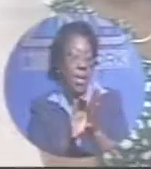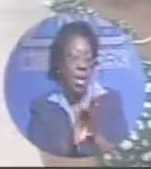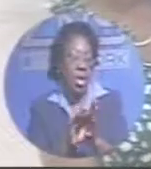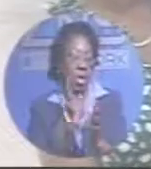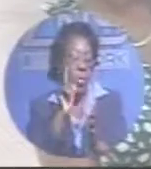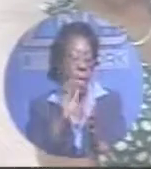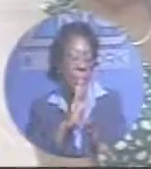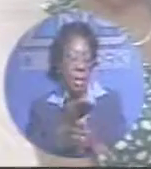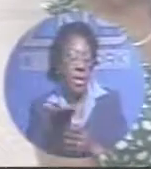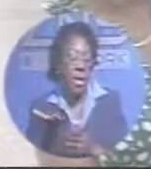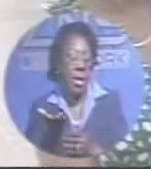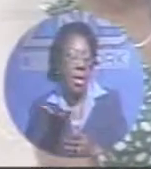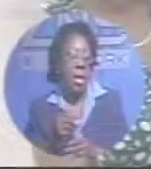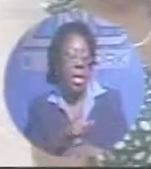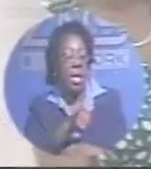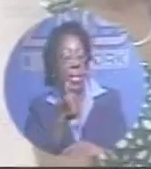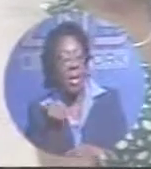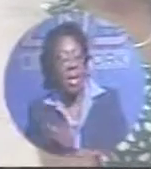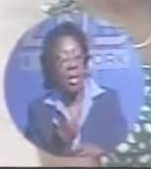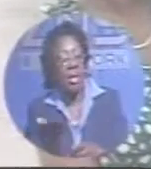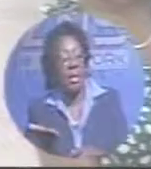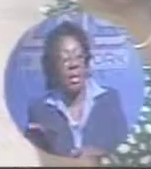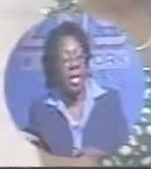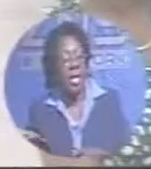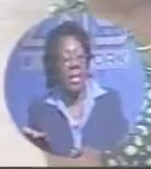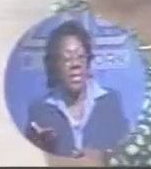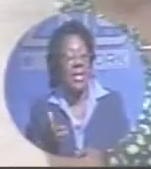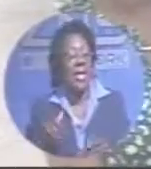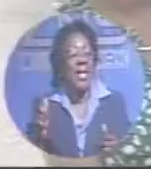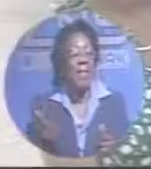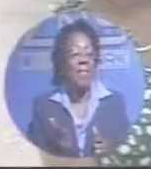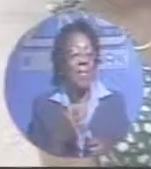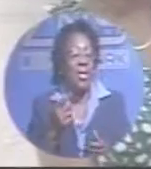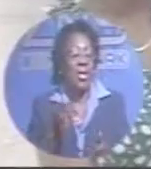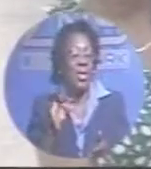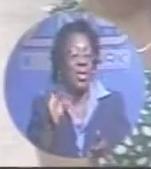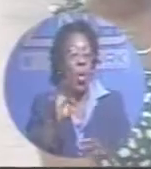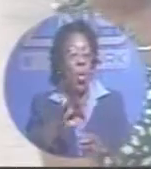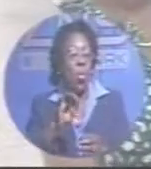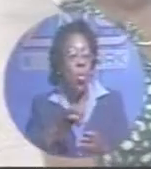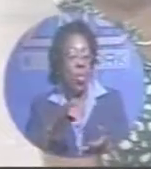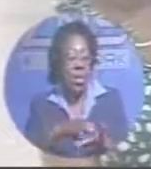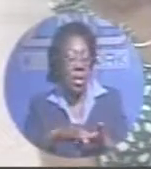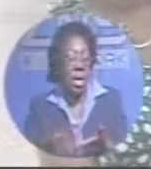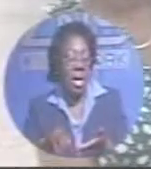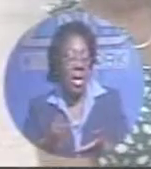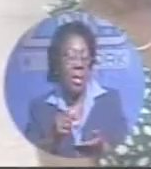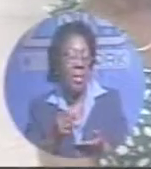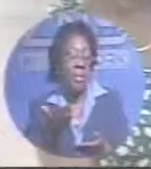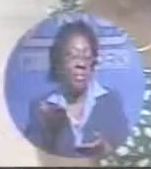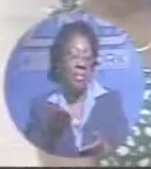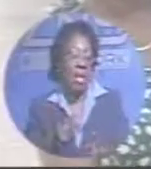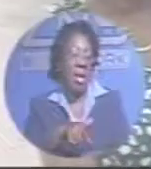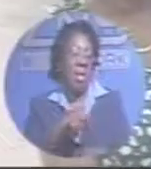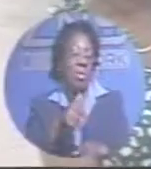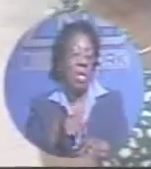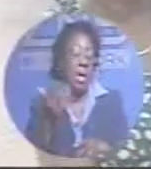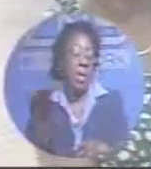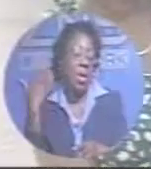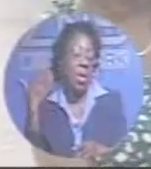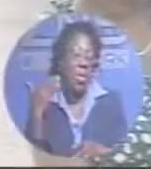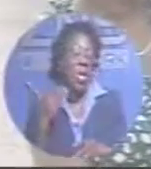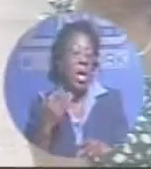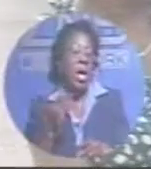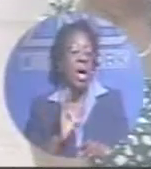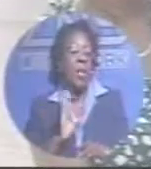items as well, like the first, what a voter's card looked like back in 62. And we will just have a